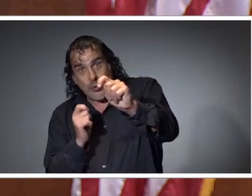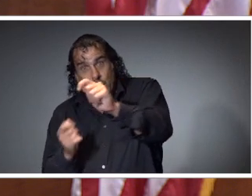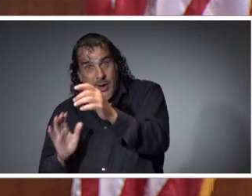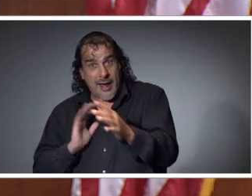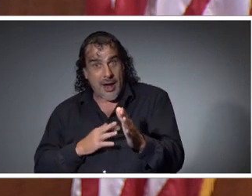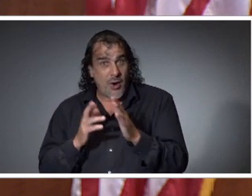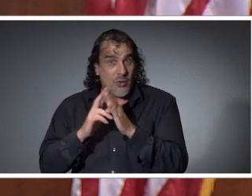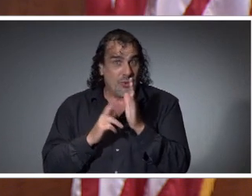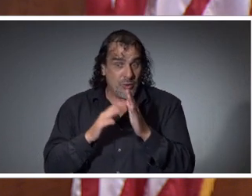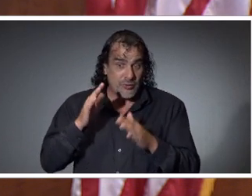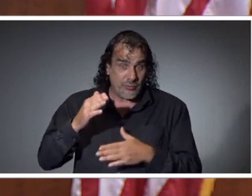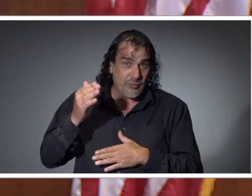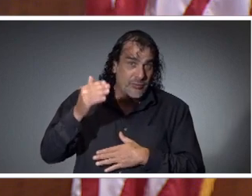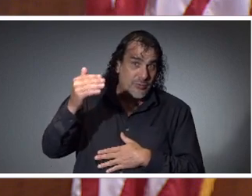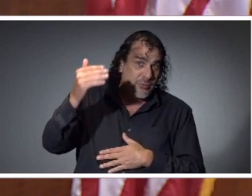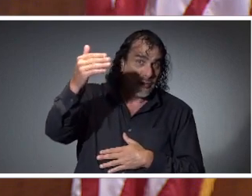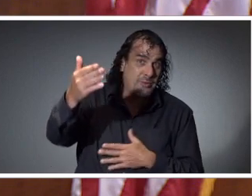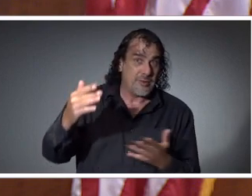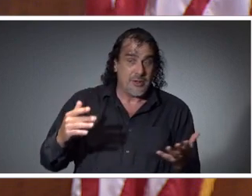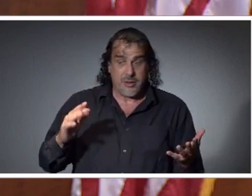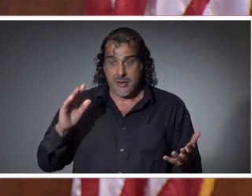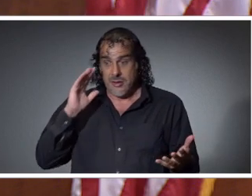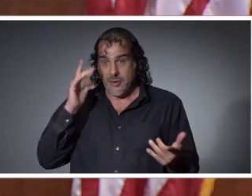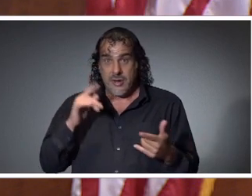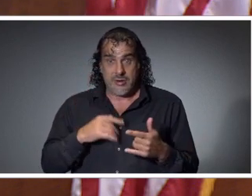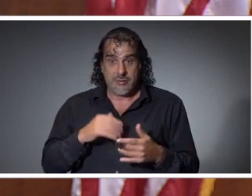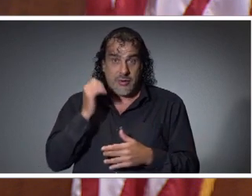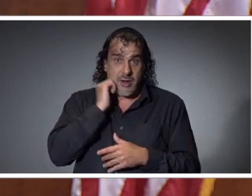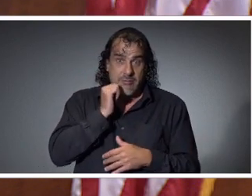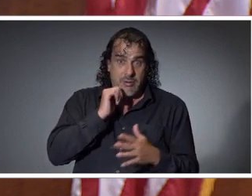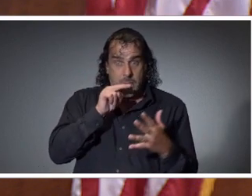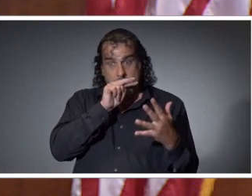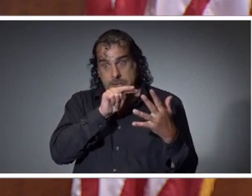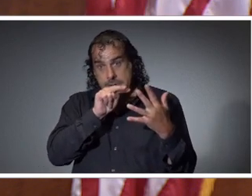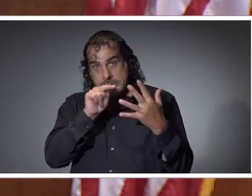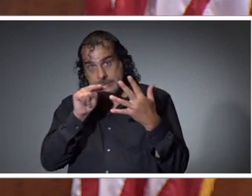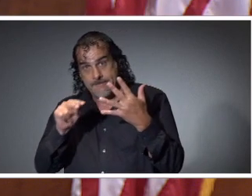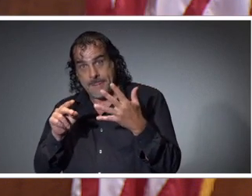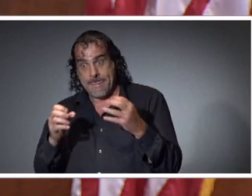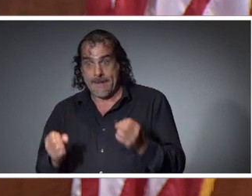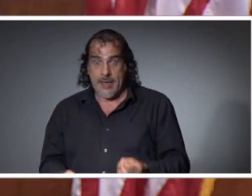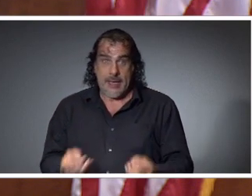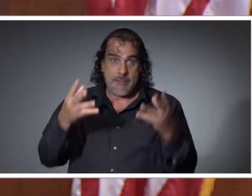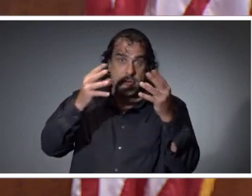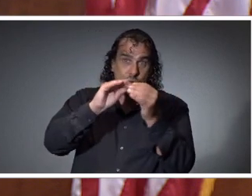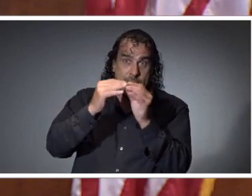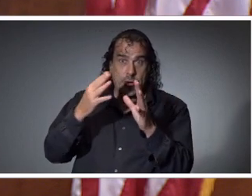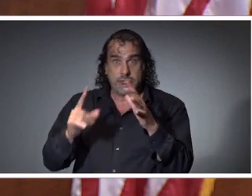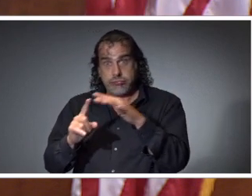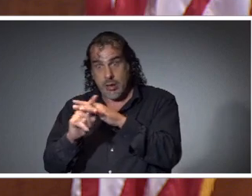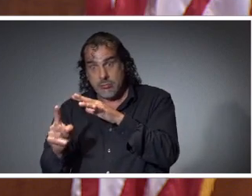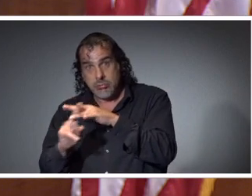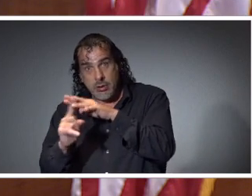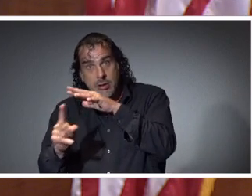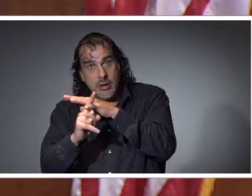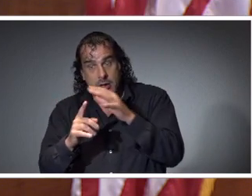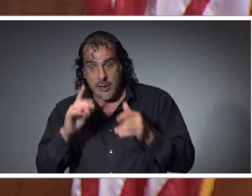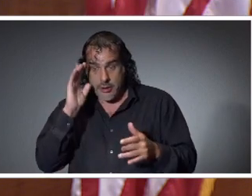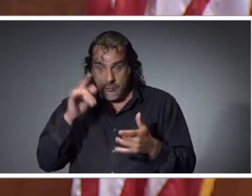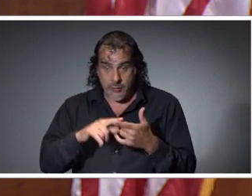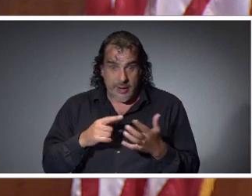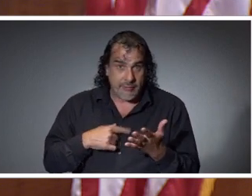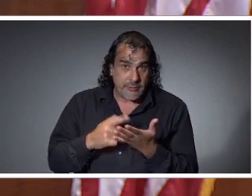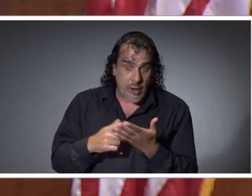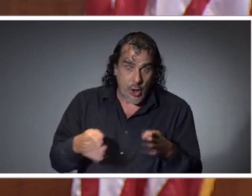guidelines over time? Are we going to have to continue to daily monitor the data that we receive? And are we ultimately going to have conversations